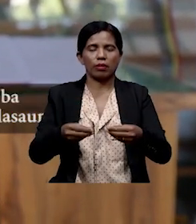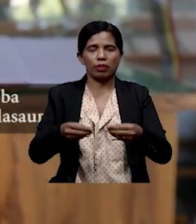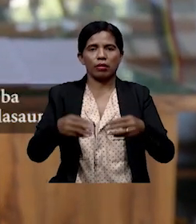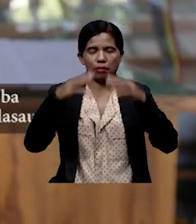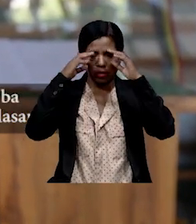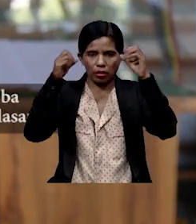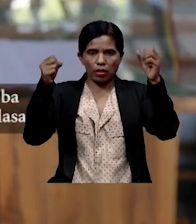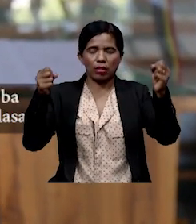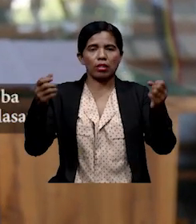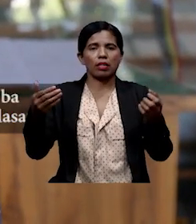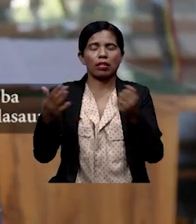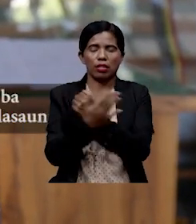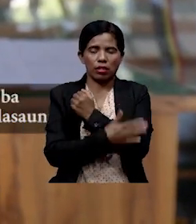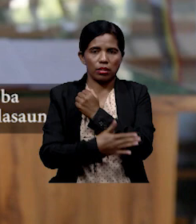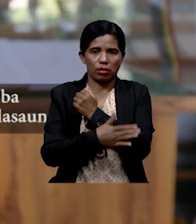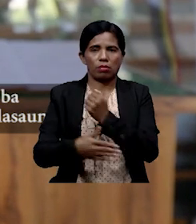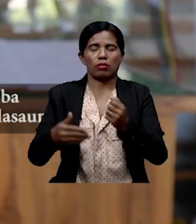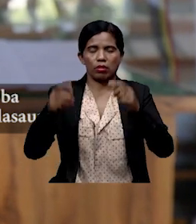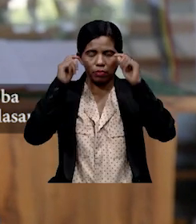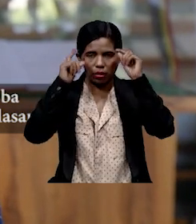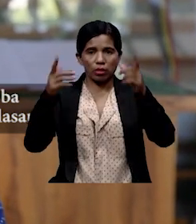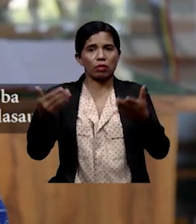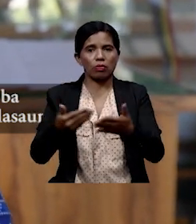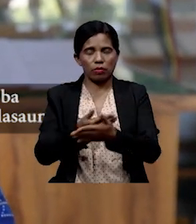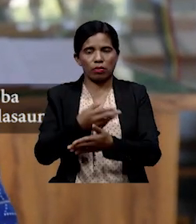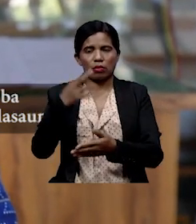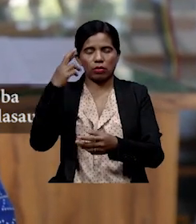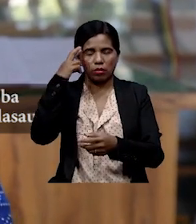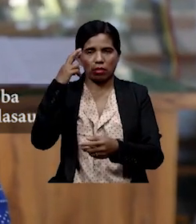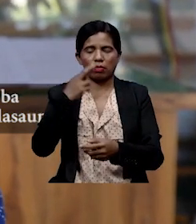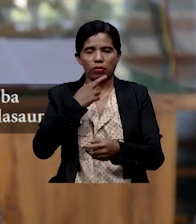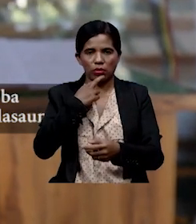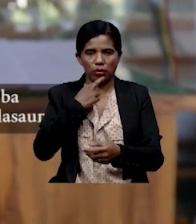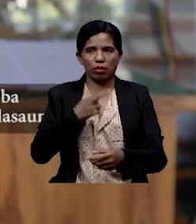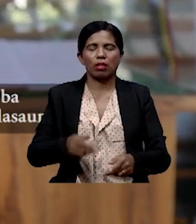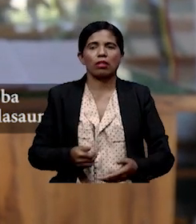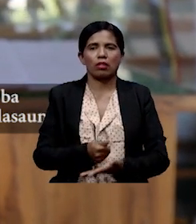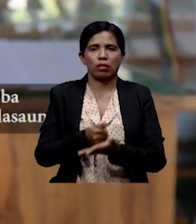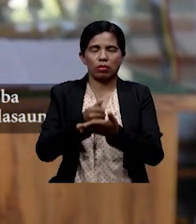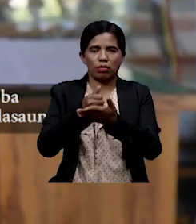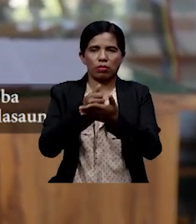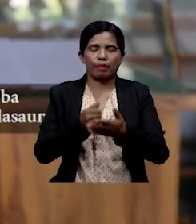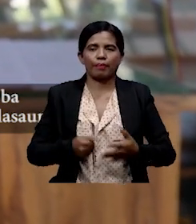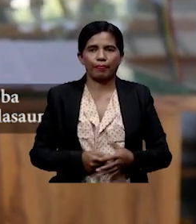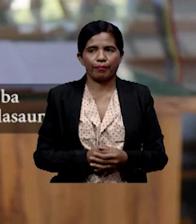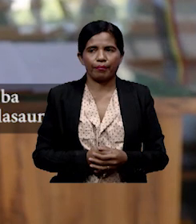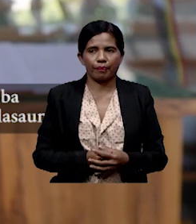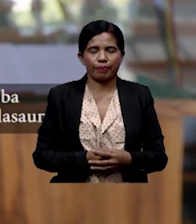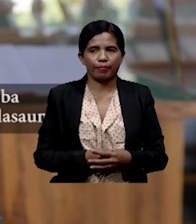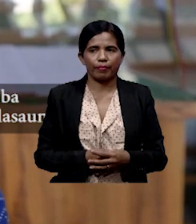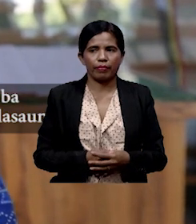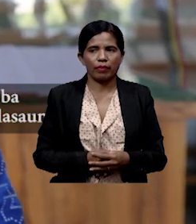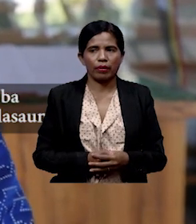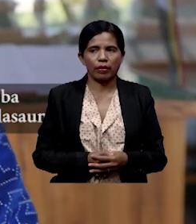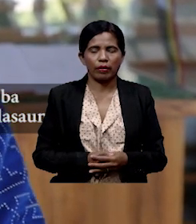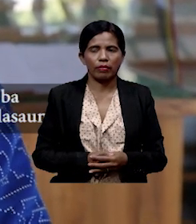beautiful country. President Biden and the American people would also like to convey to the President